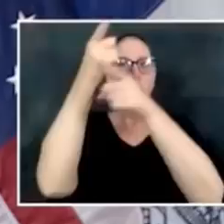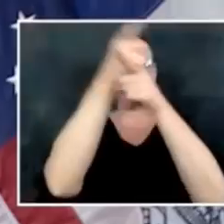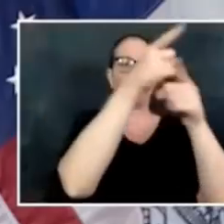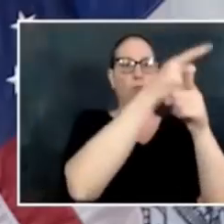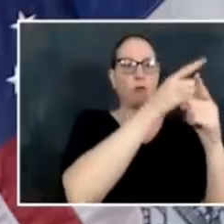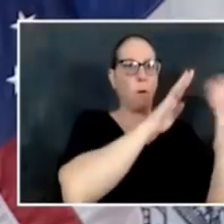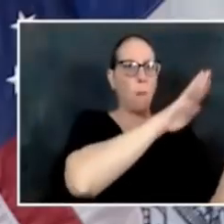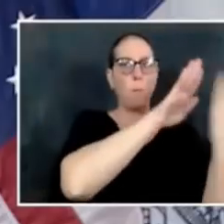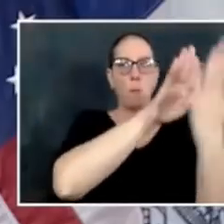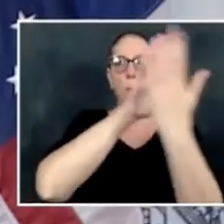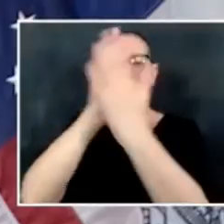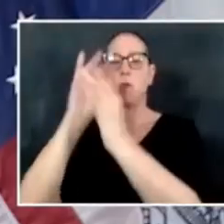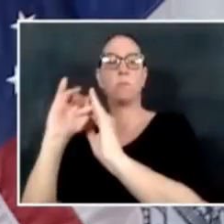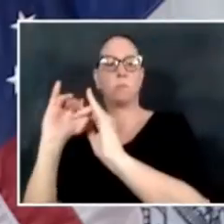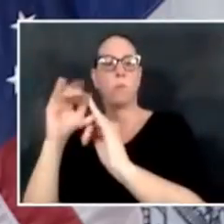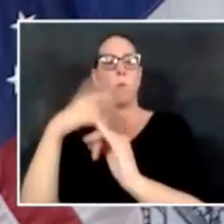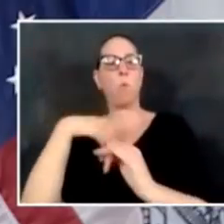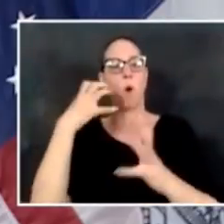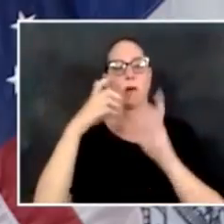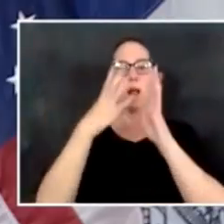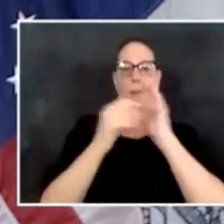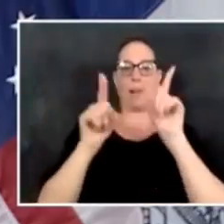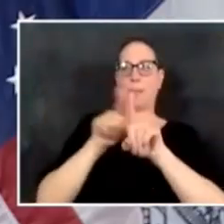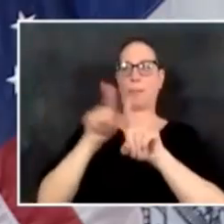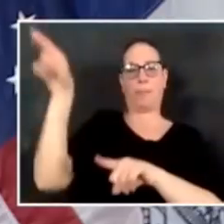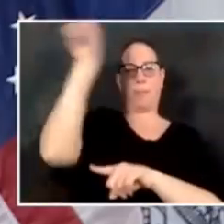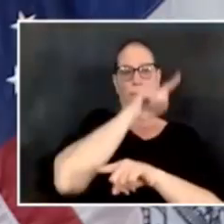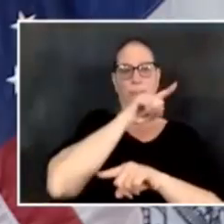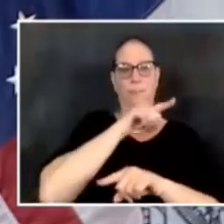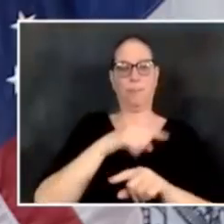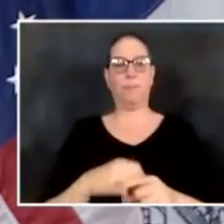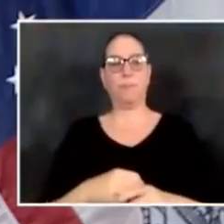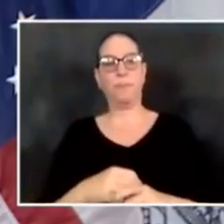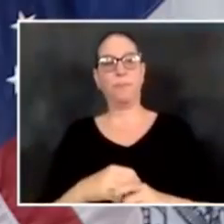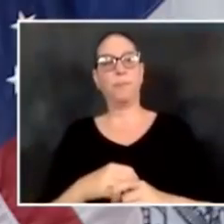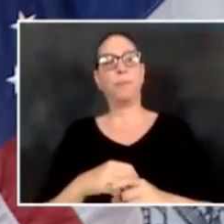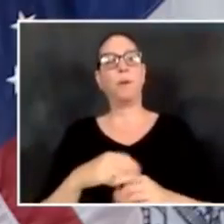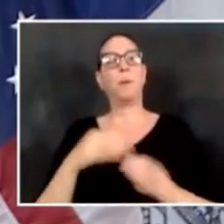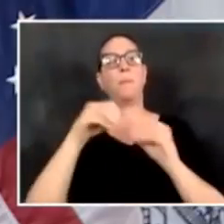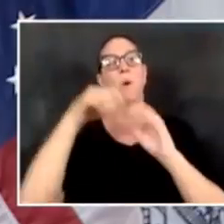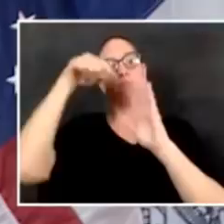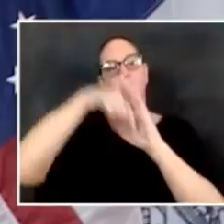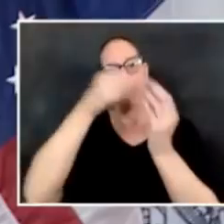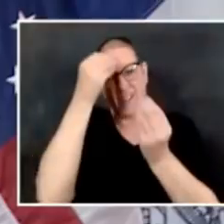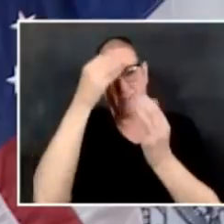here, but details to come shortly. Commissioner Shea.